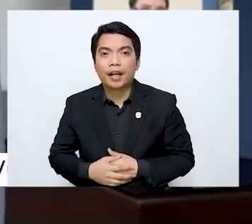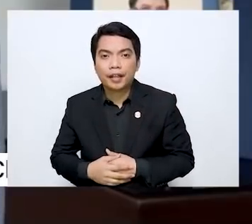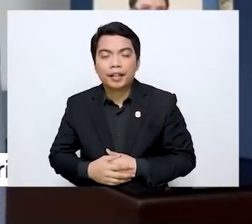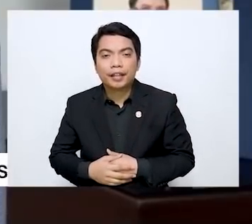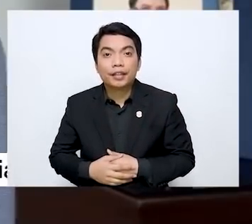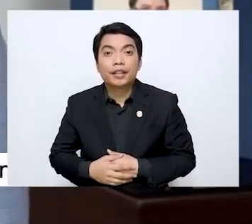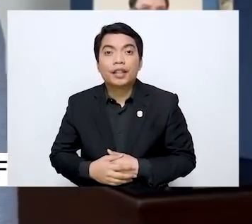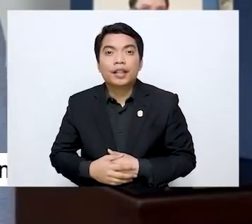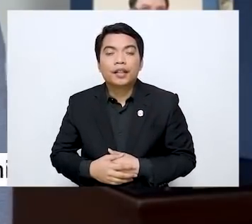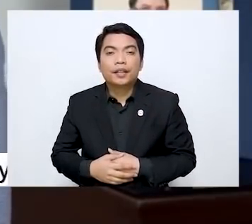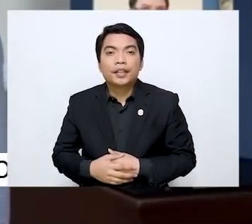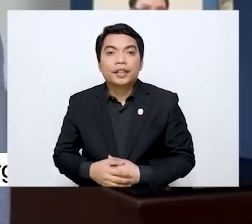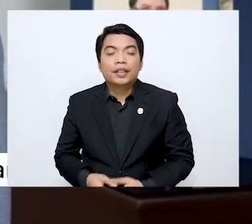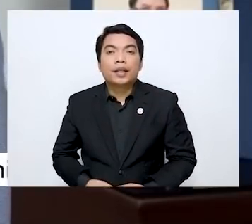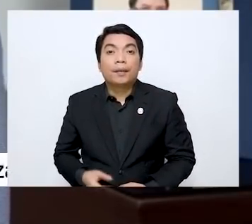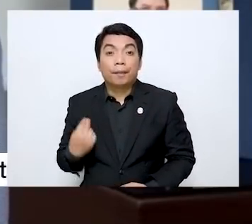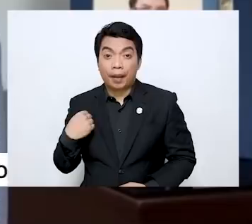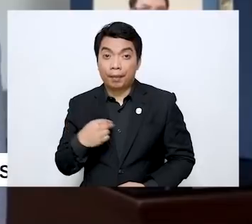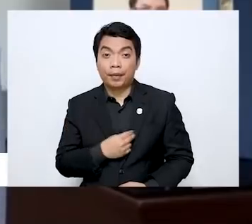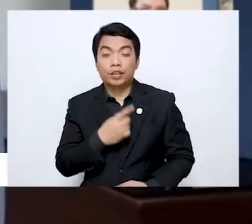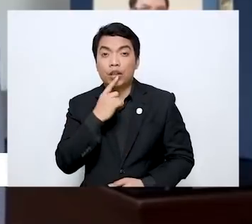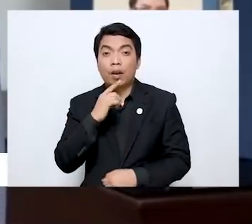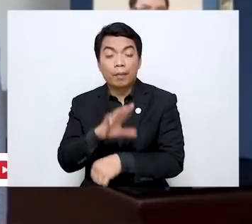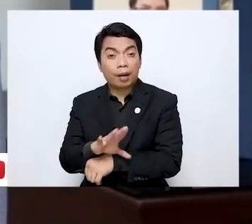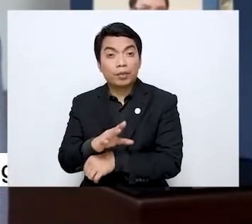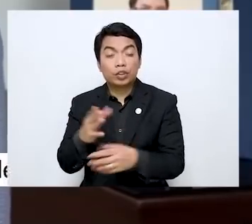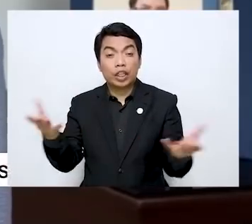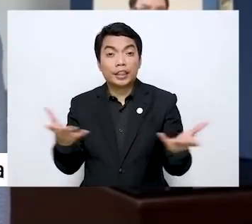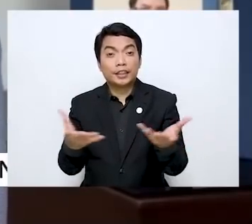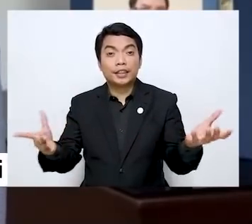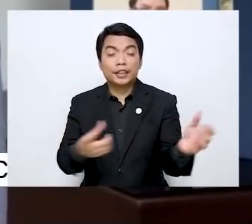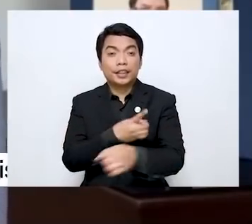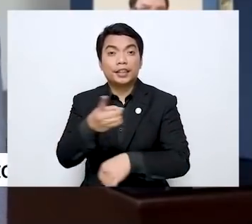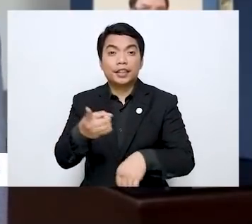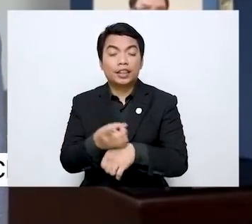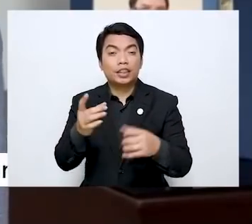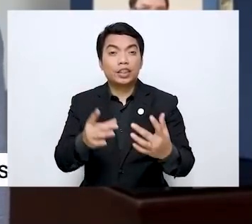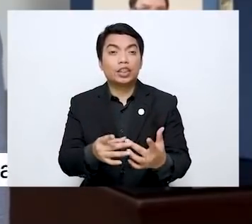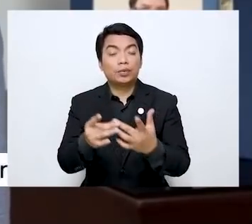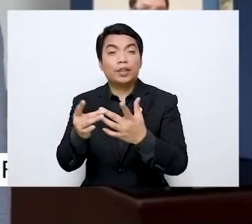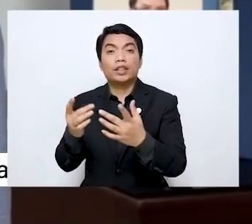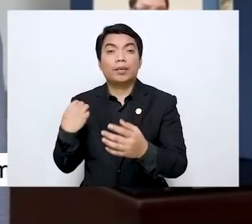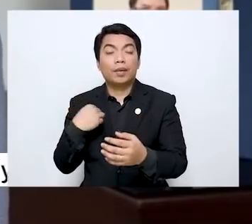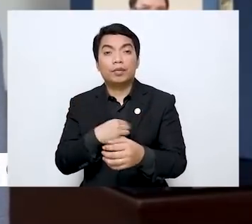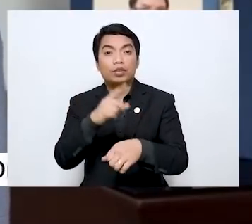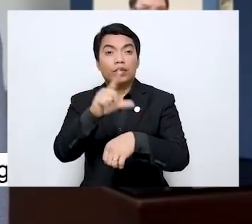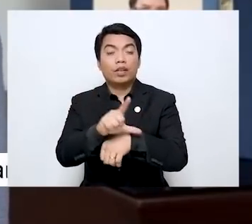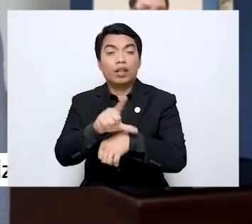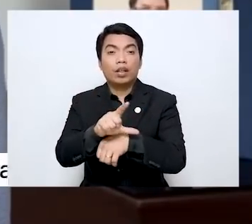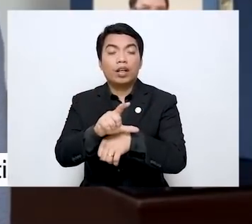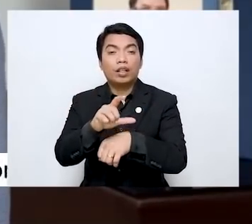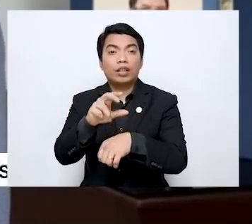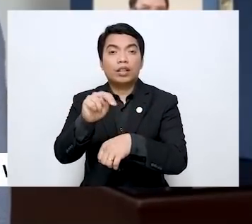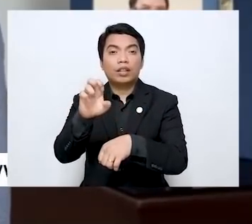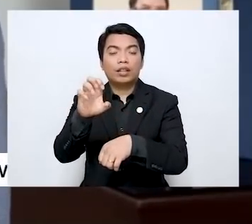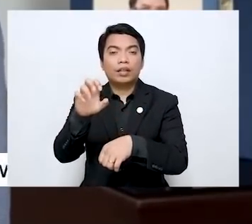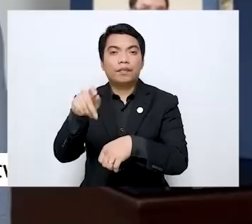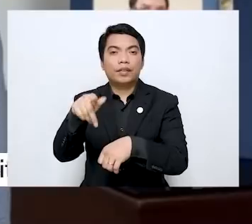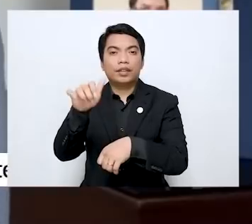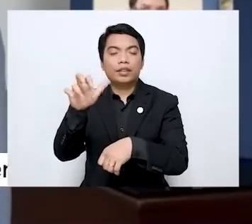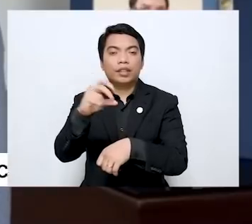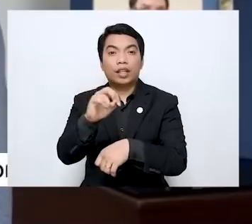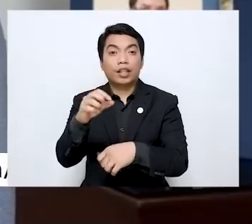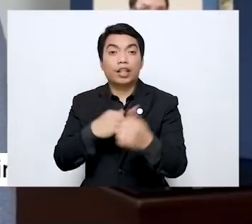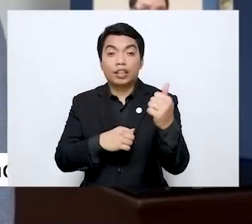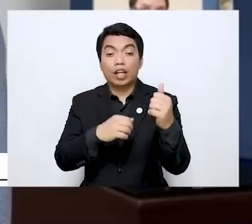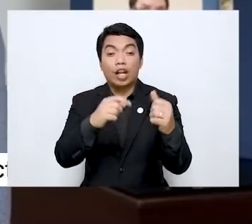The promise of the brethren throughout the district, especially the brethren in the locale of Nepean and its surrounding